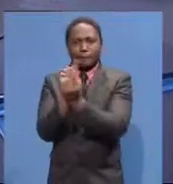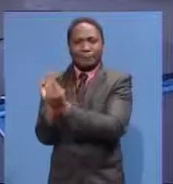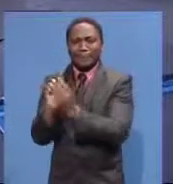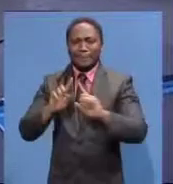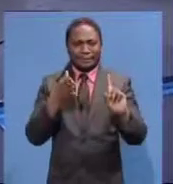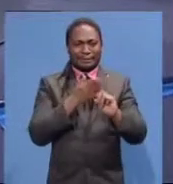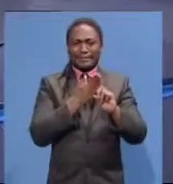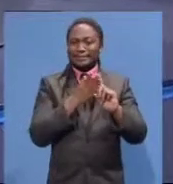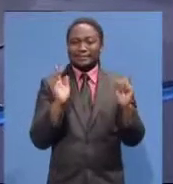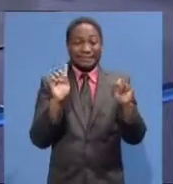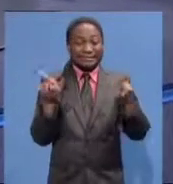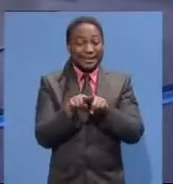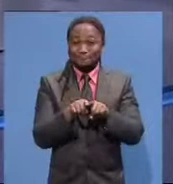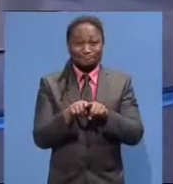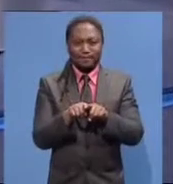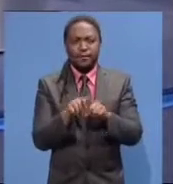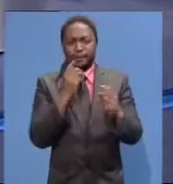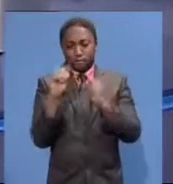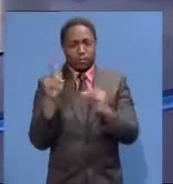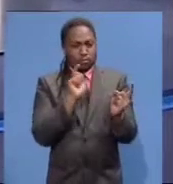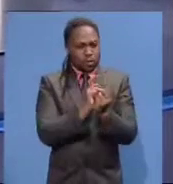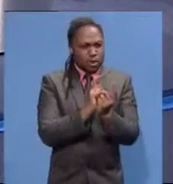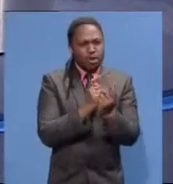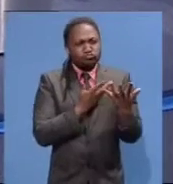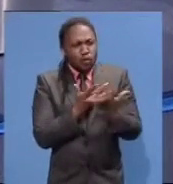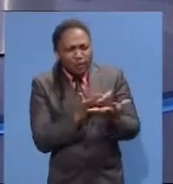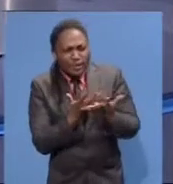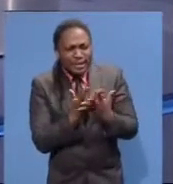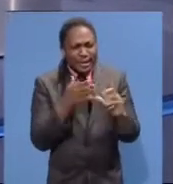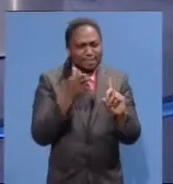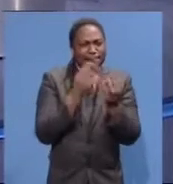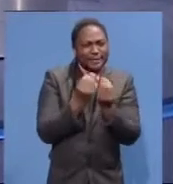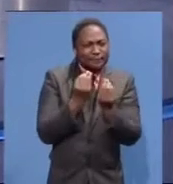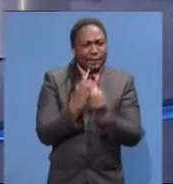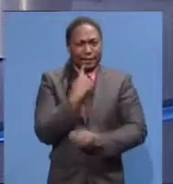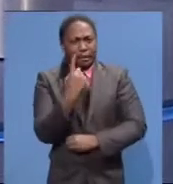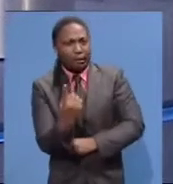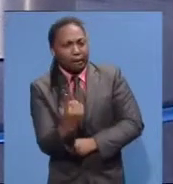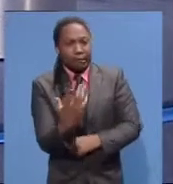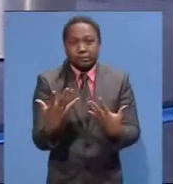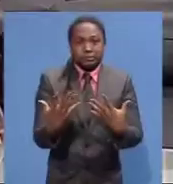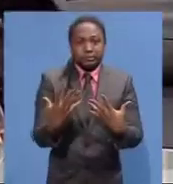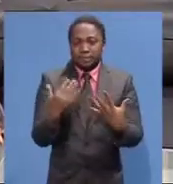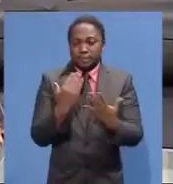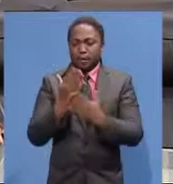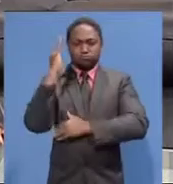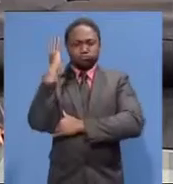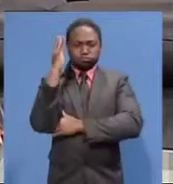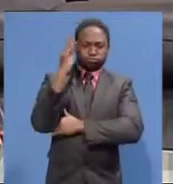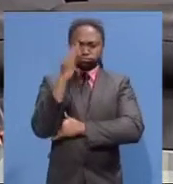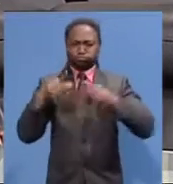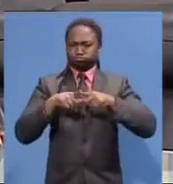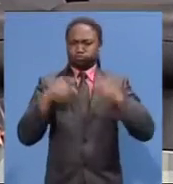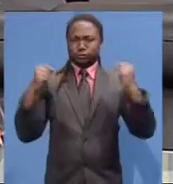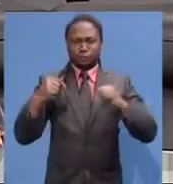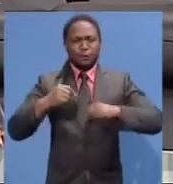Did your meeting have a conversation? Did he say something to you? Yes. I mean, you've just come off the stage, you've wowed the world, you're